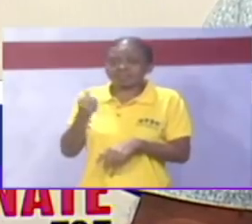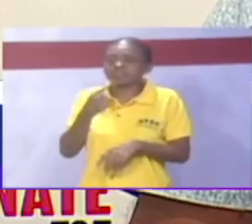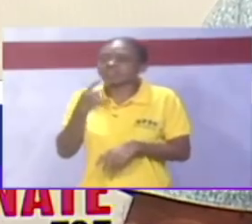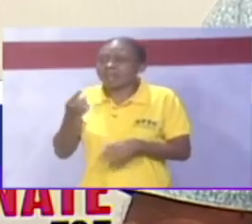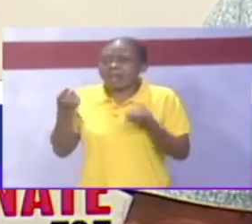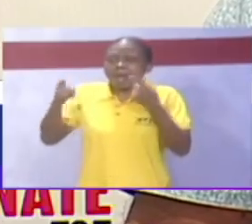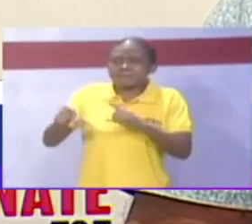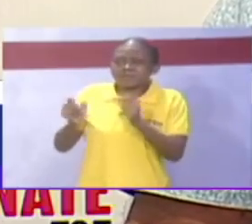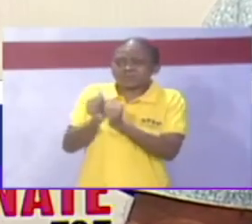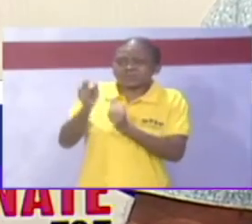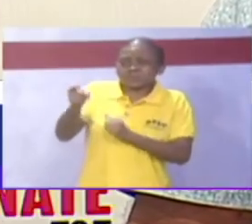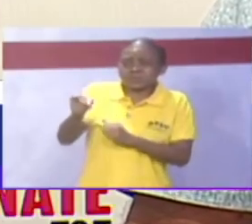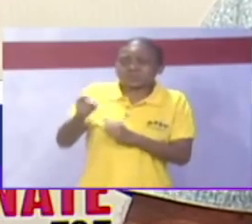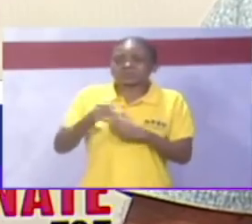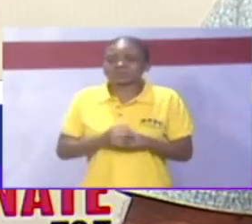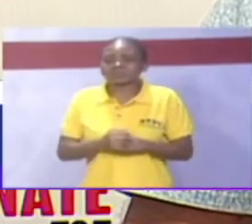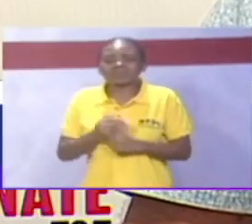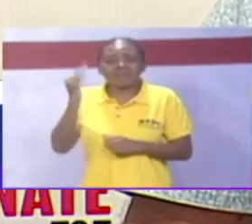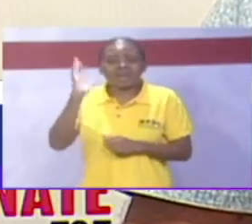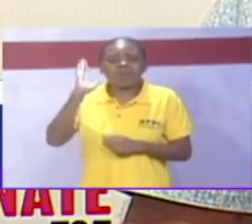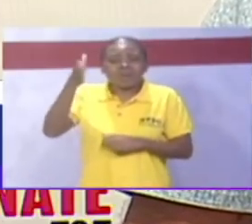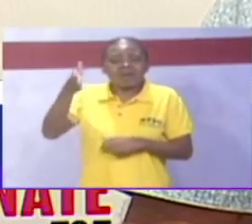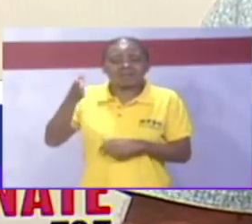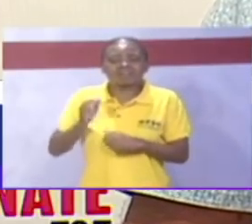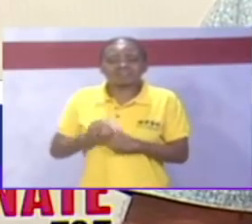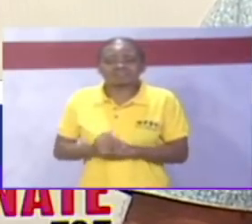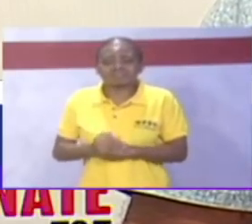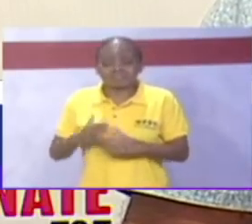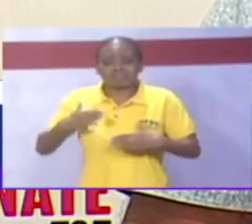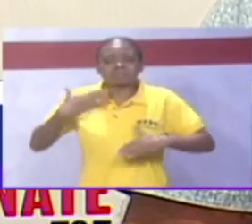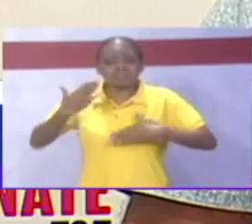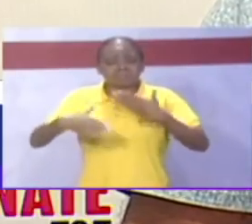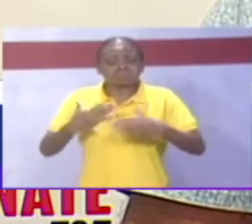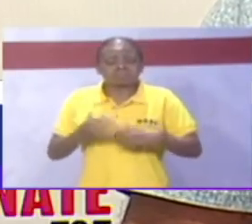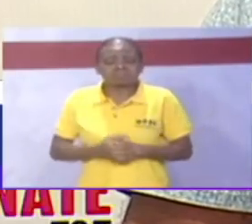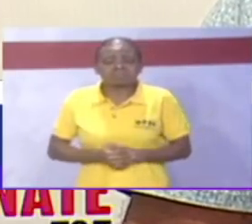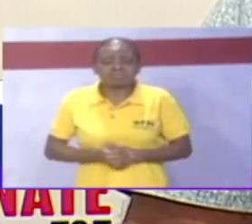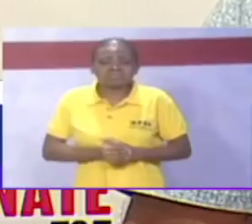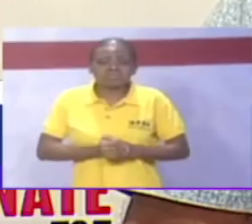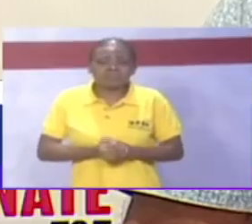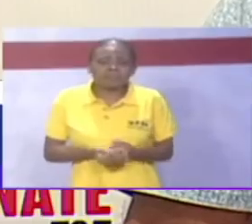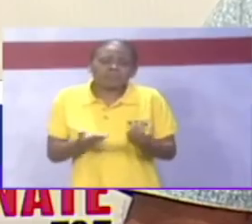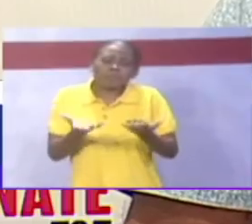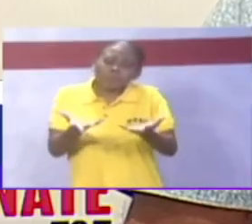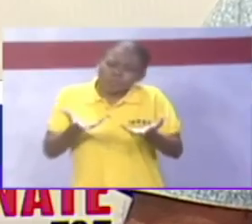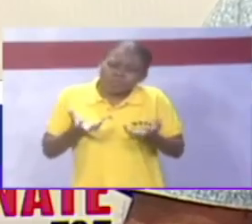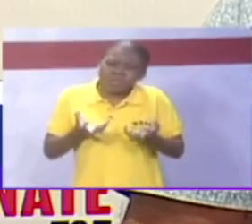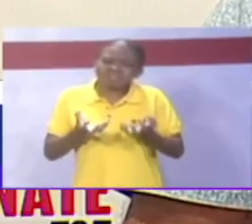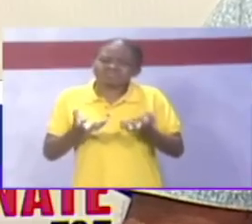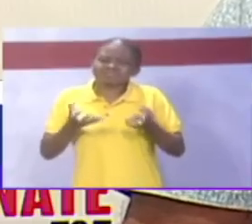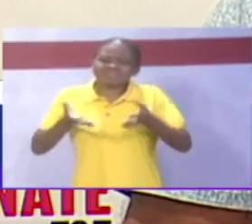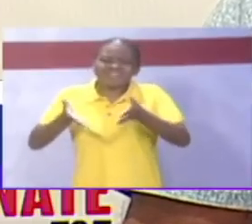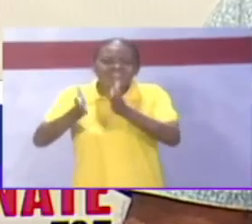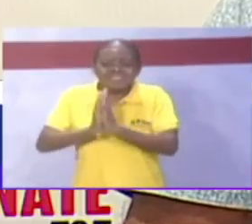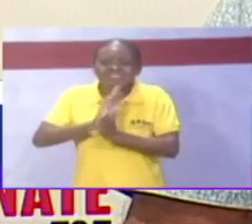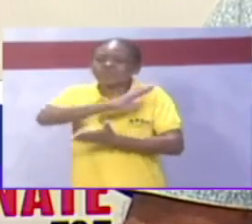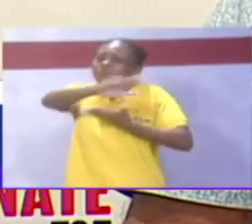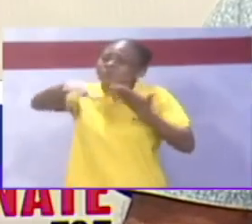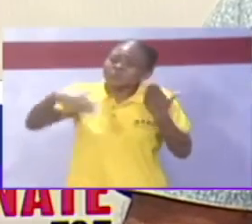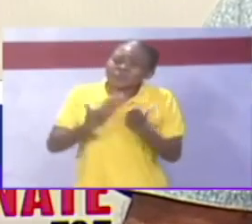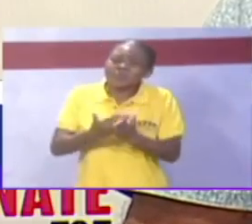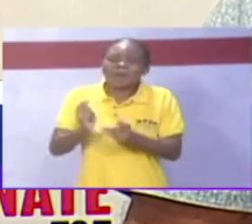I would have done a good deed. I want to ask everyone in Trinidad, please,